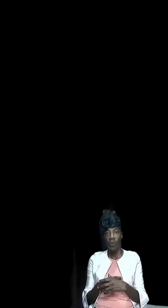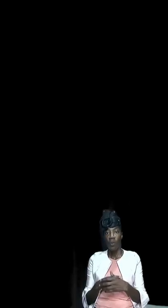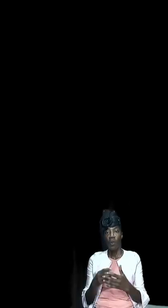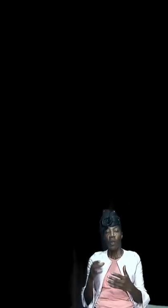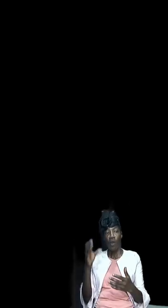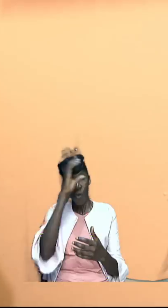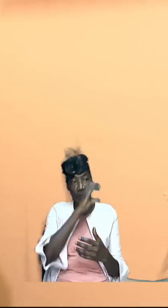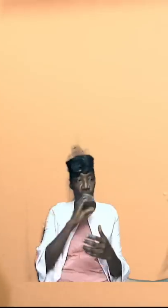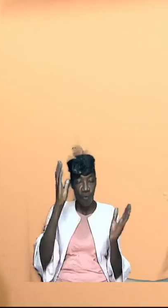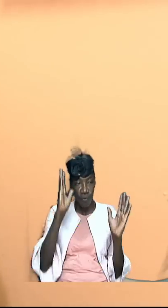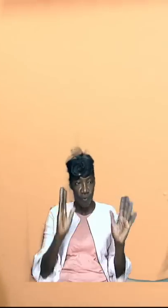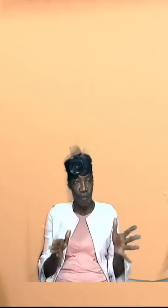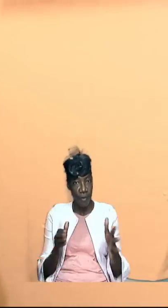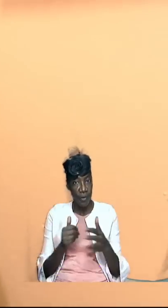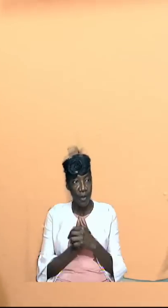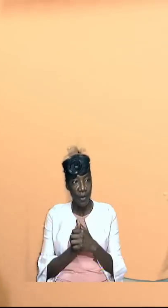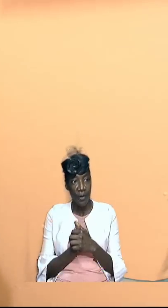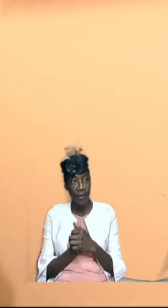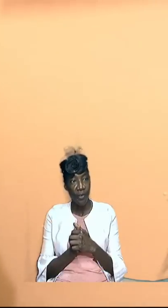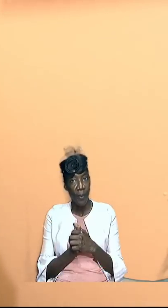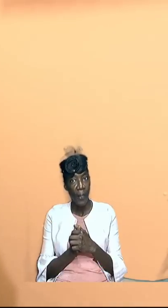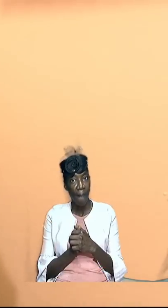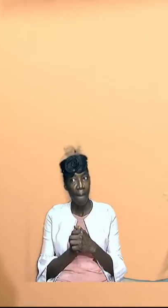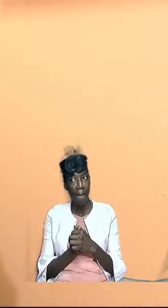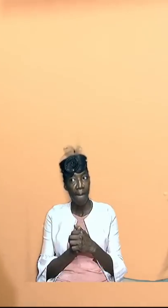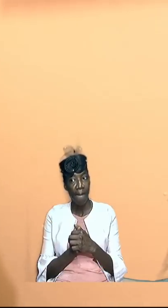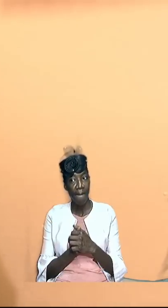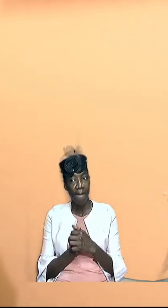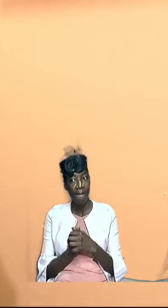research. This is literally